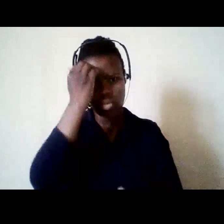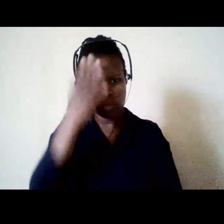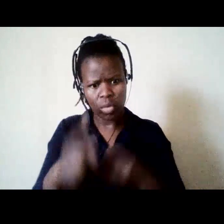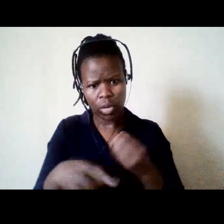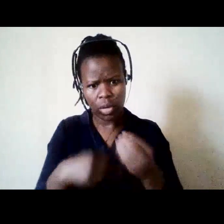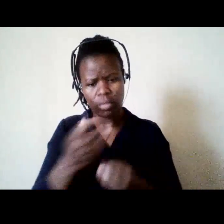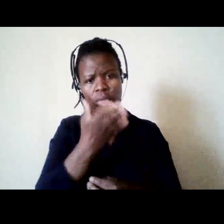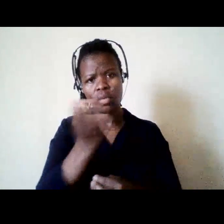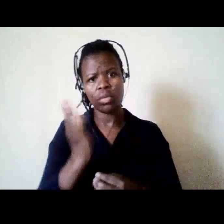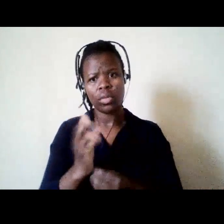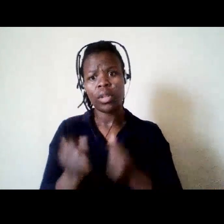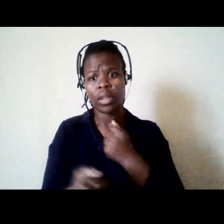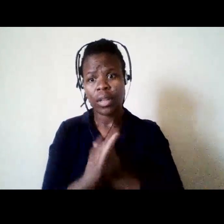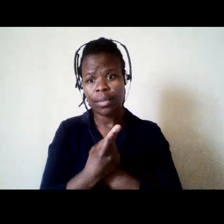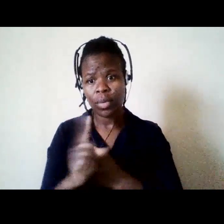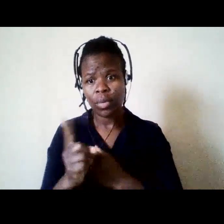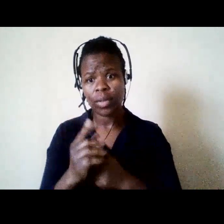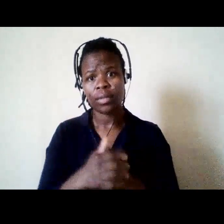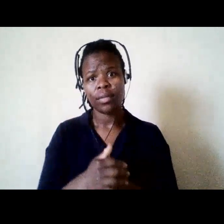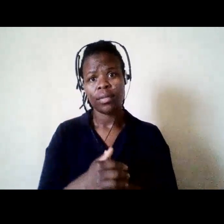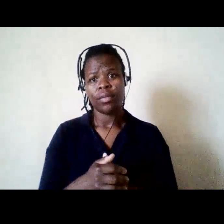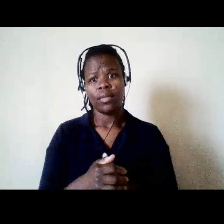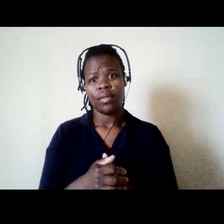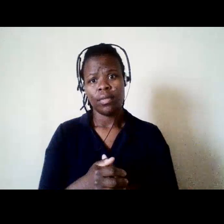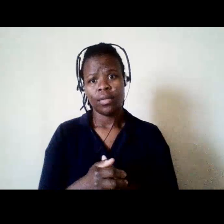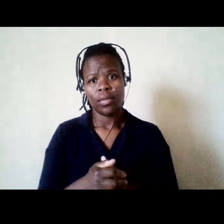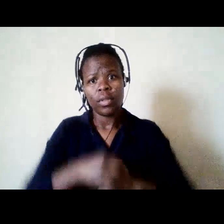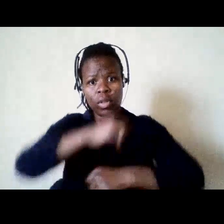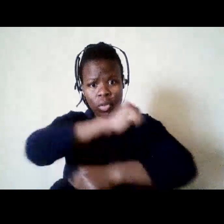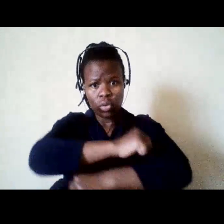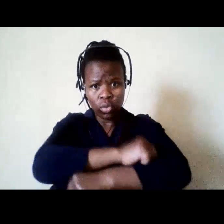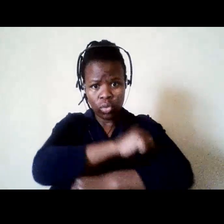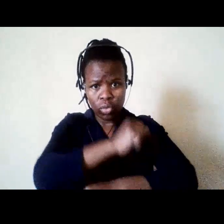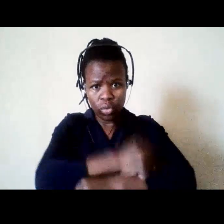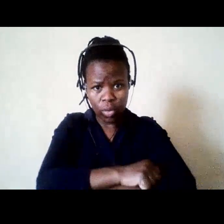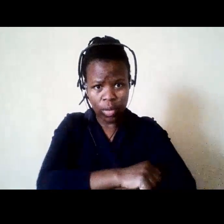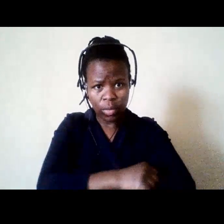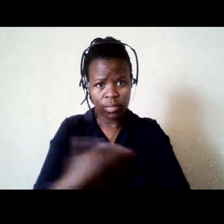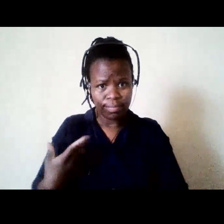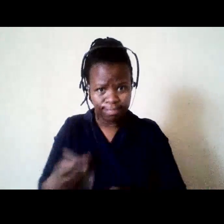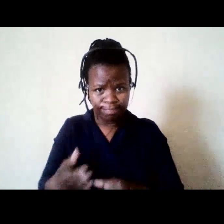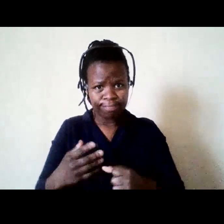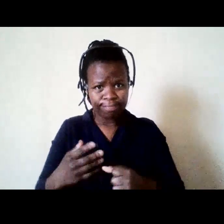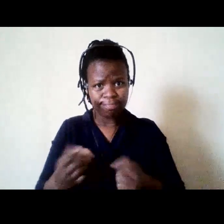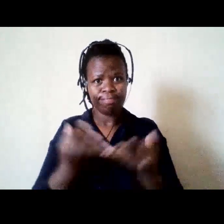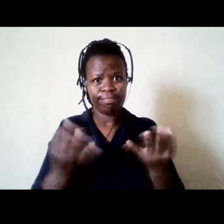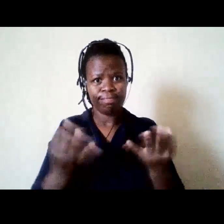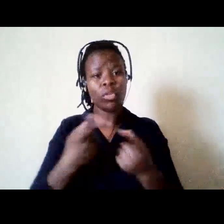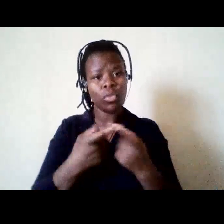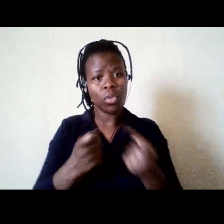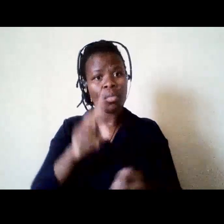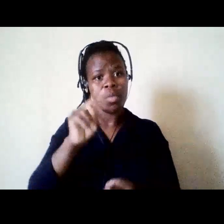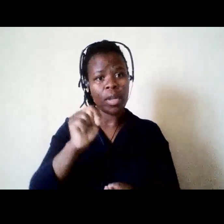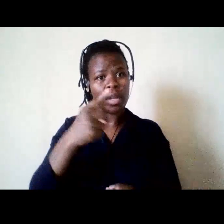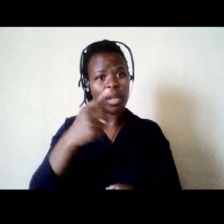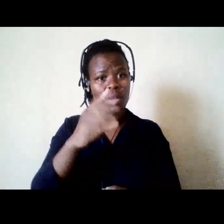with a previous student who, the student, I don't want to mention the name, but the student came from an NGO that